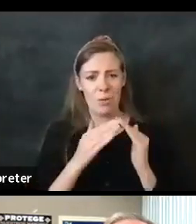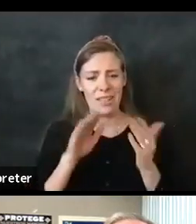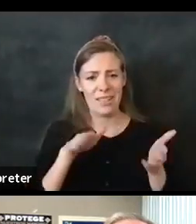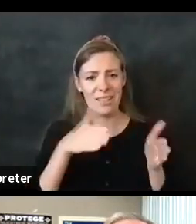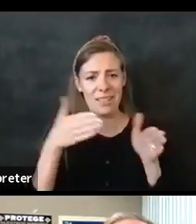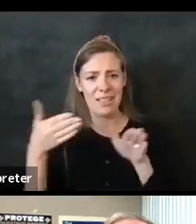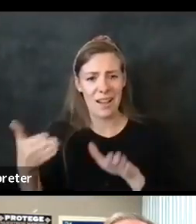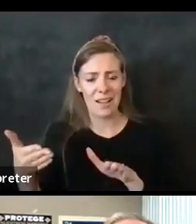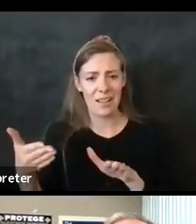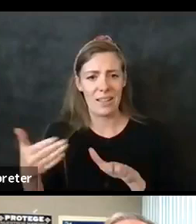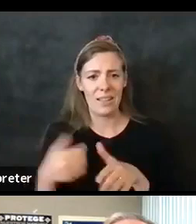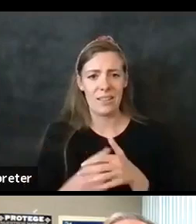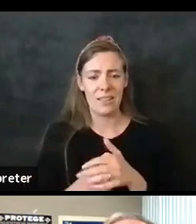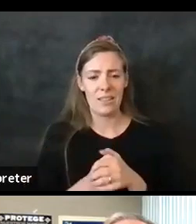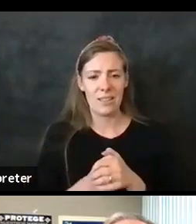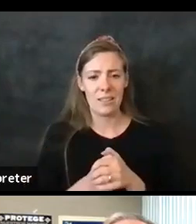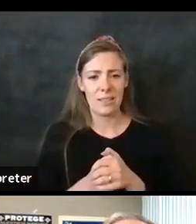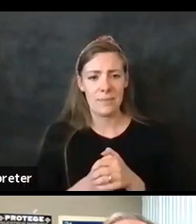away. And